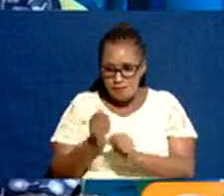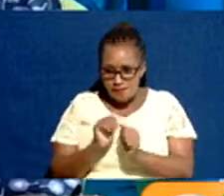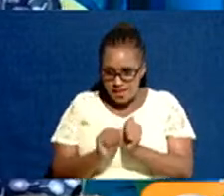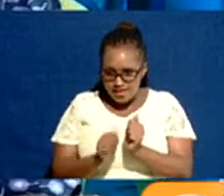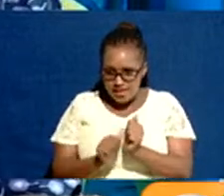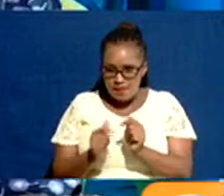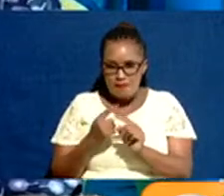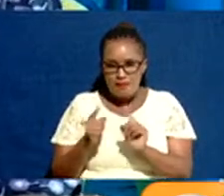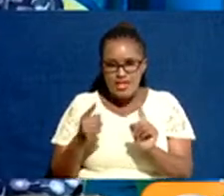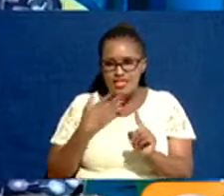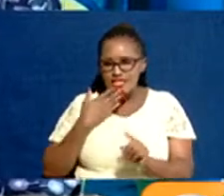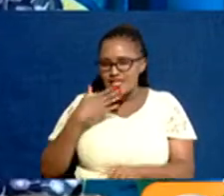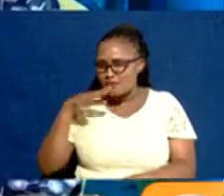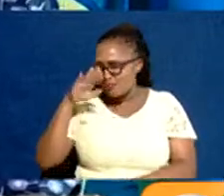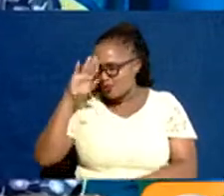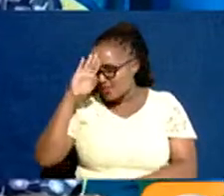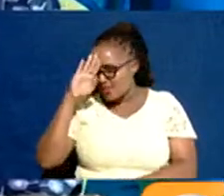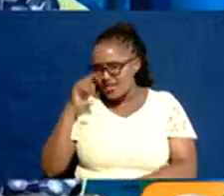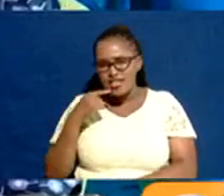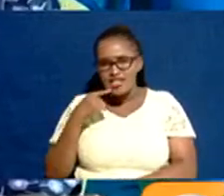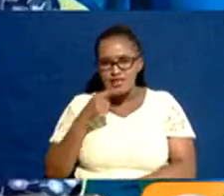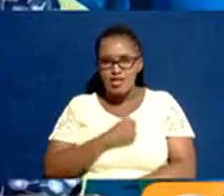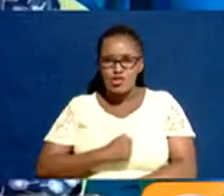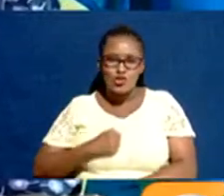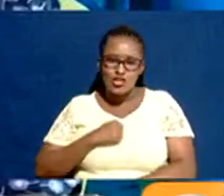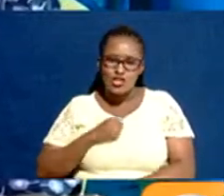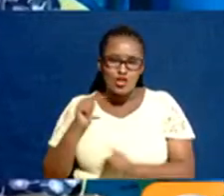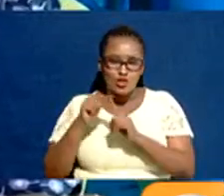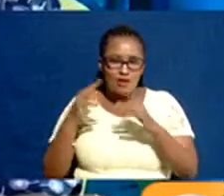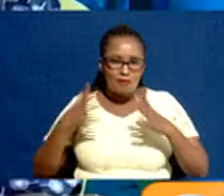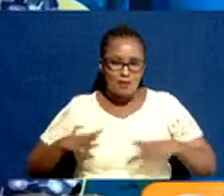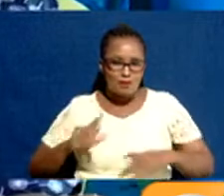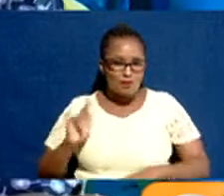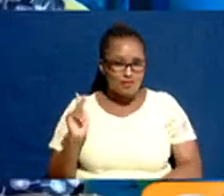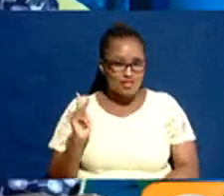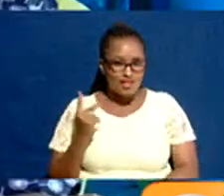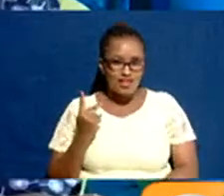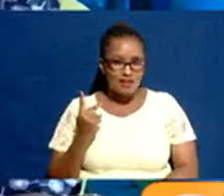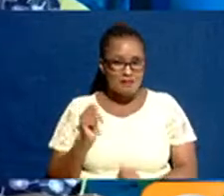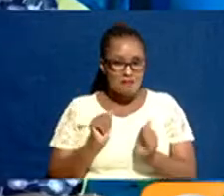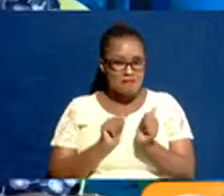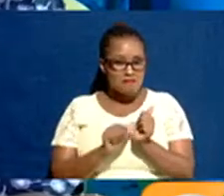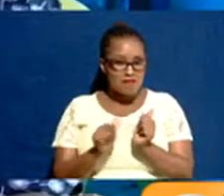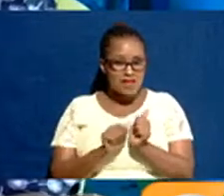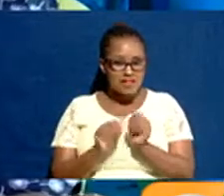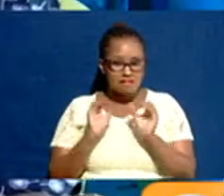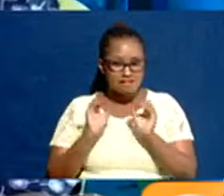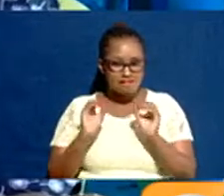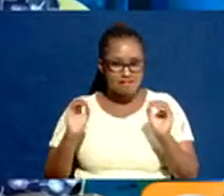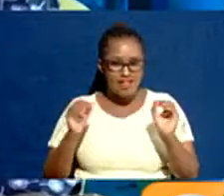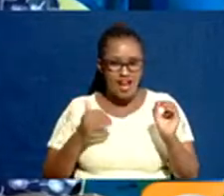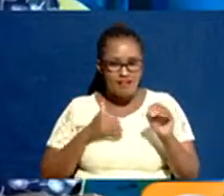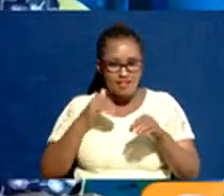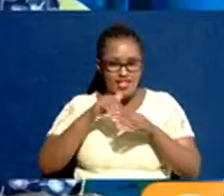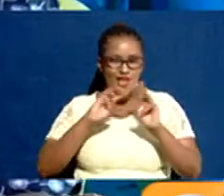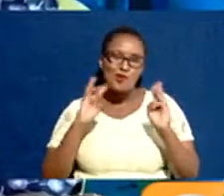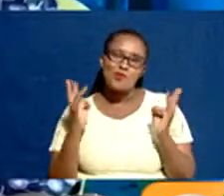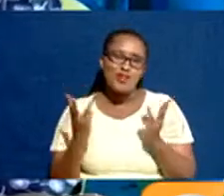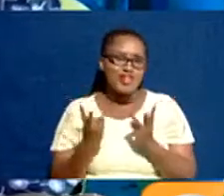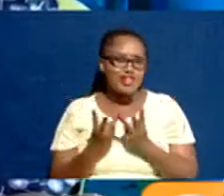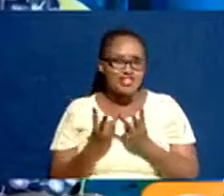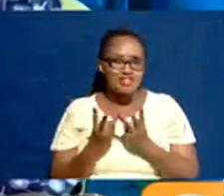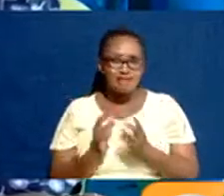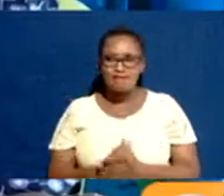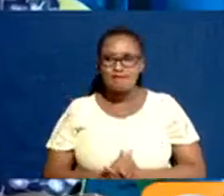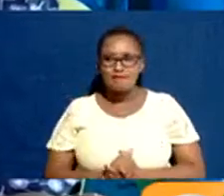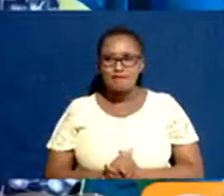Unfortunately, and I'm sorry to tell the people of Kenya, there's no maize almost everywhere in the world. Are you now saying that the